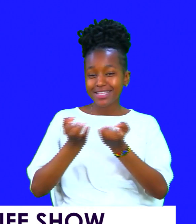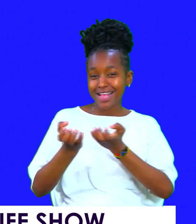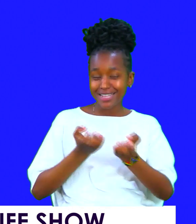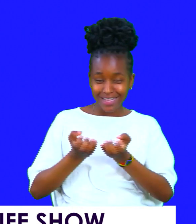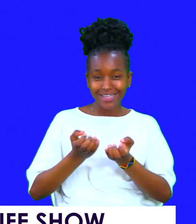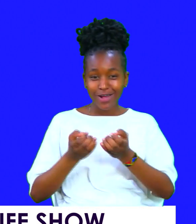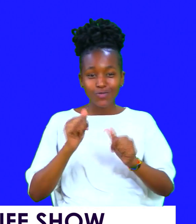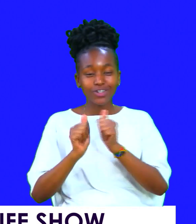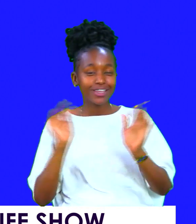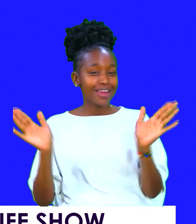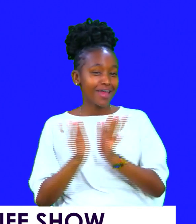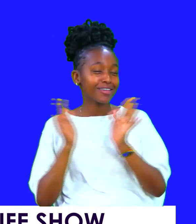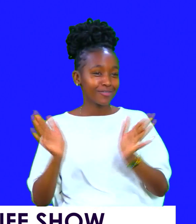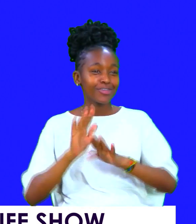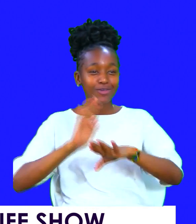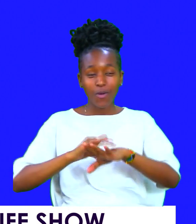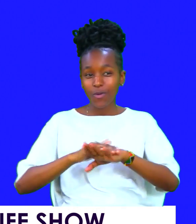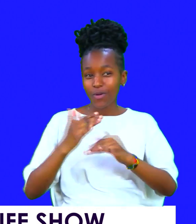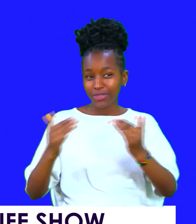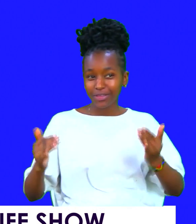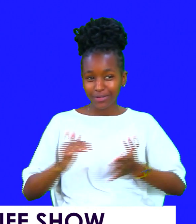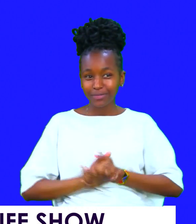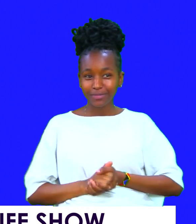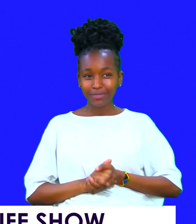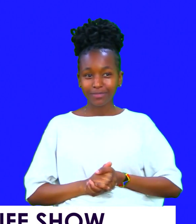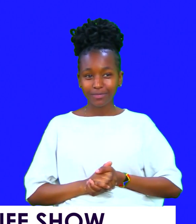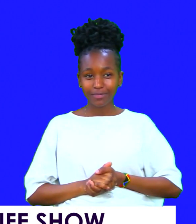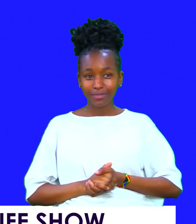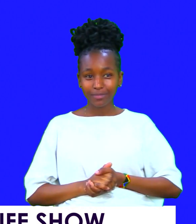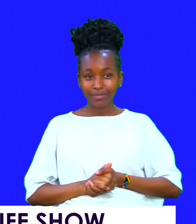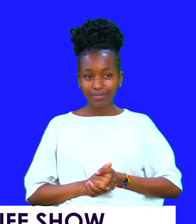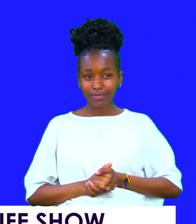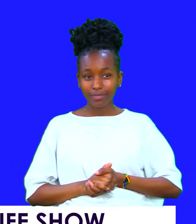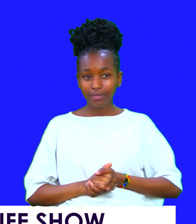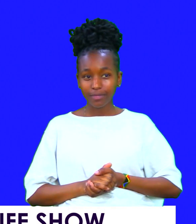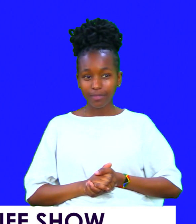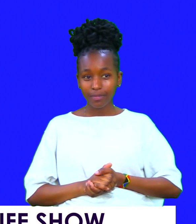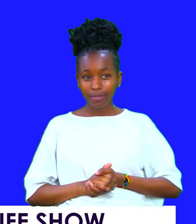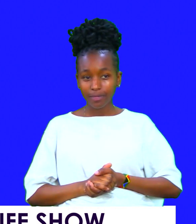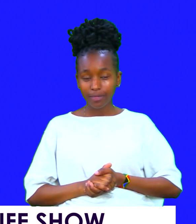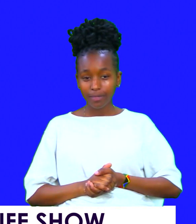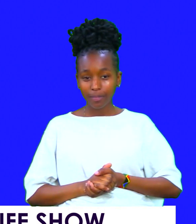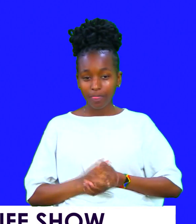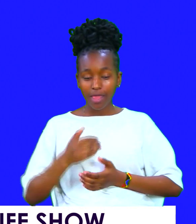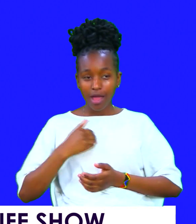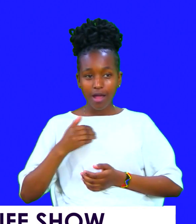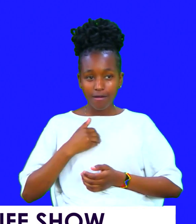that are influencing for good. You are bringing out missions. You are bringing out